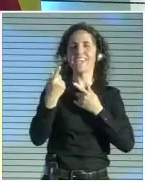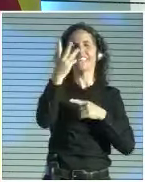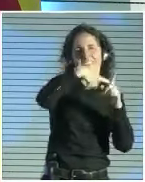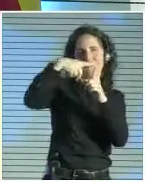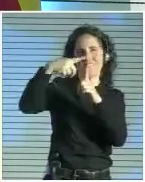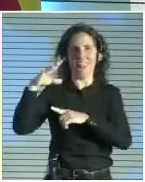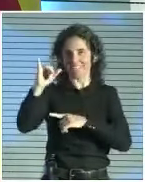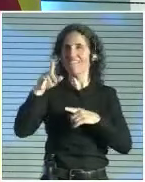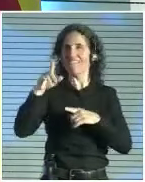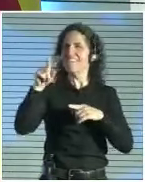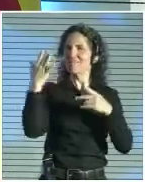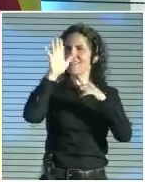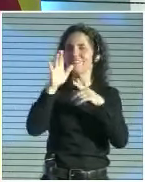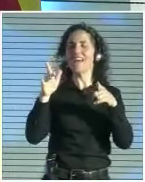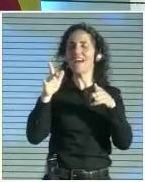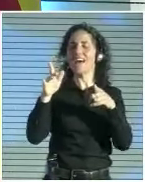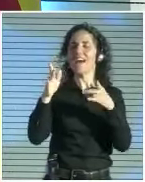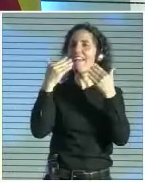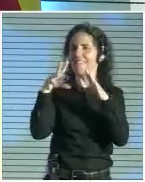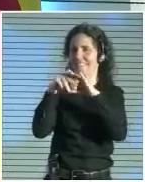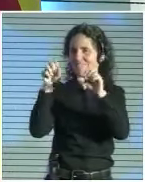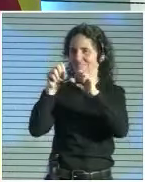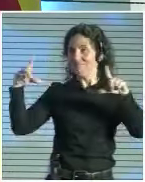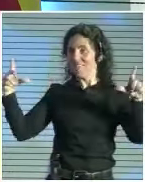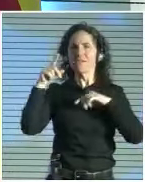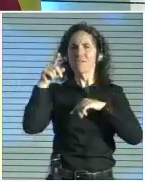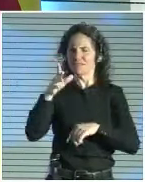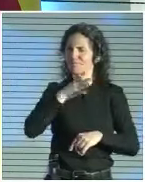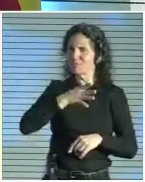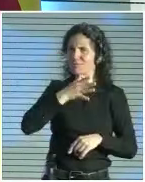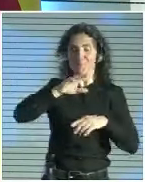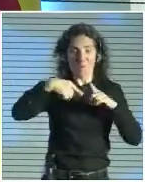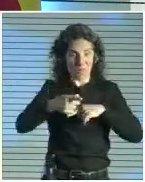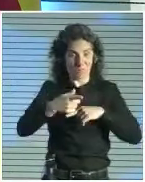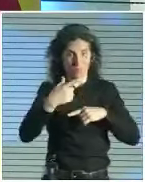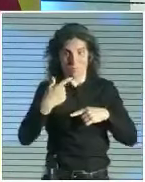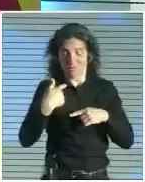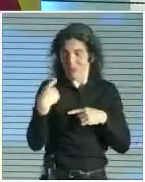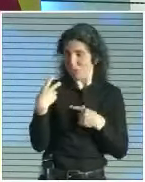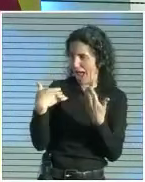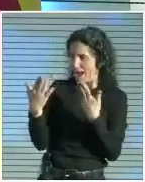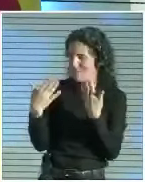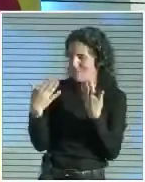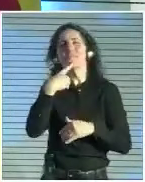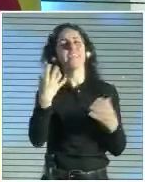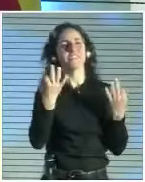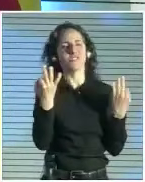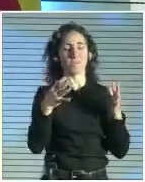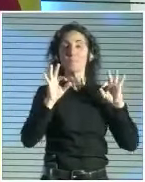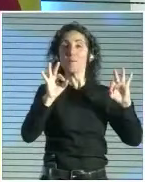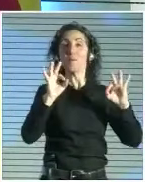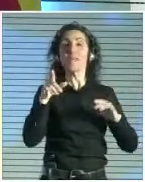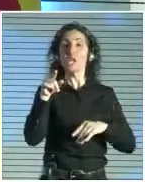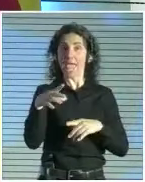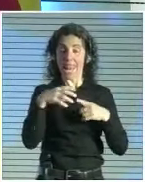he said then later on in the conversation to me as well that when he as an indigenous leader is going to